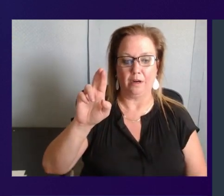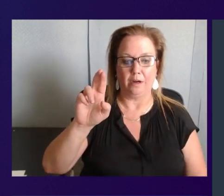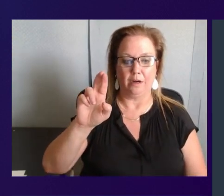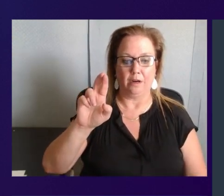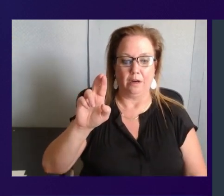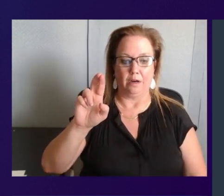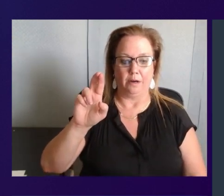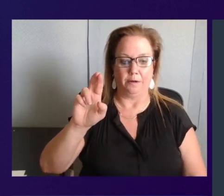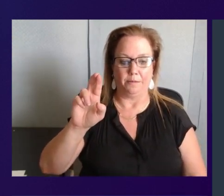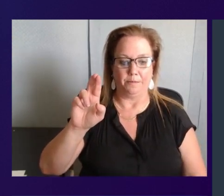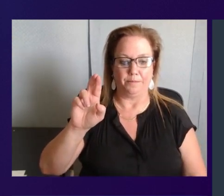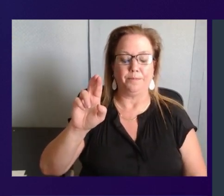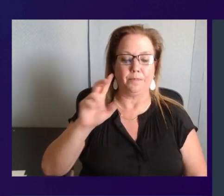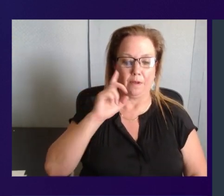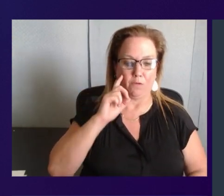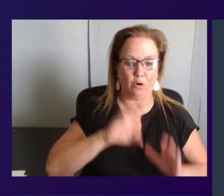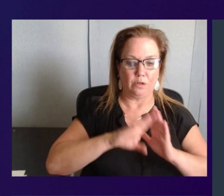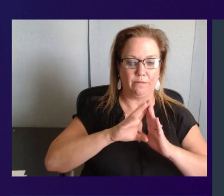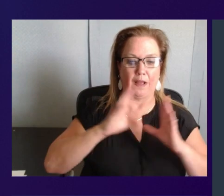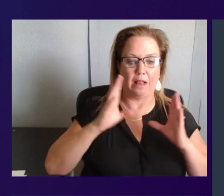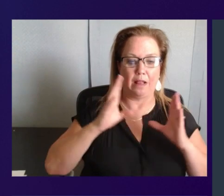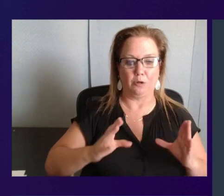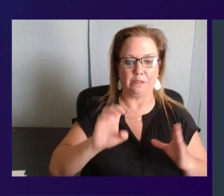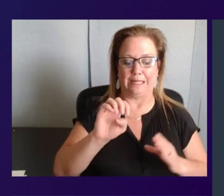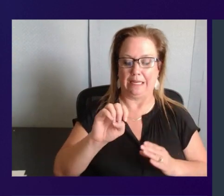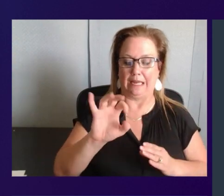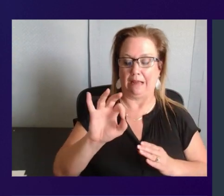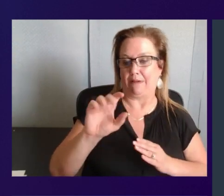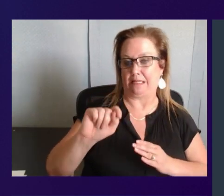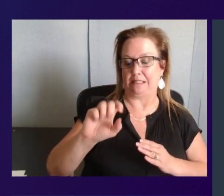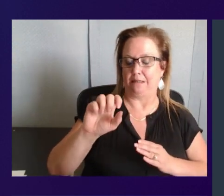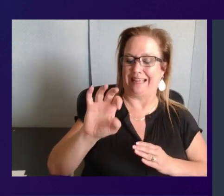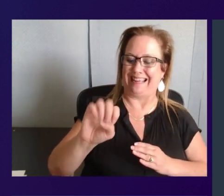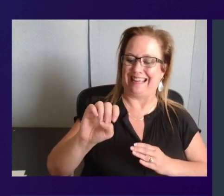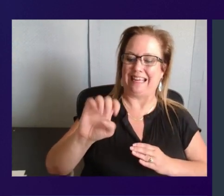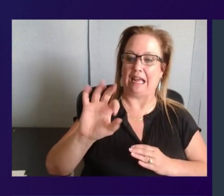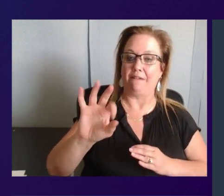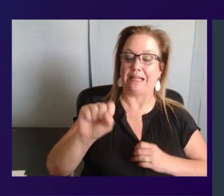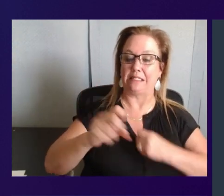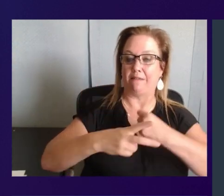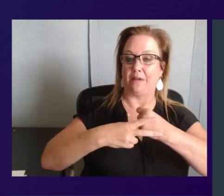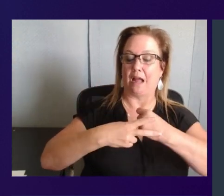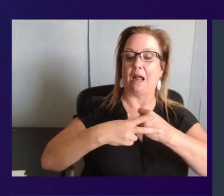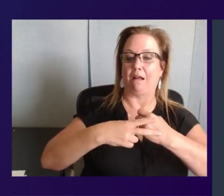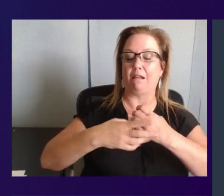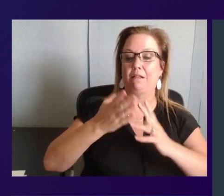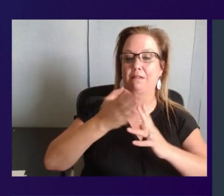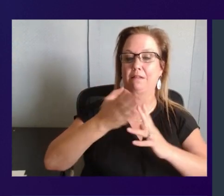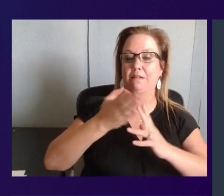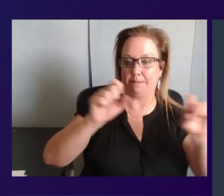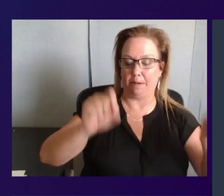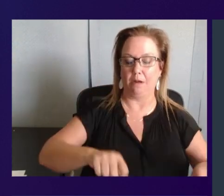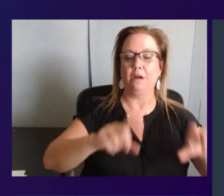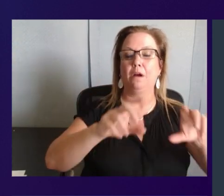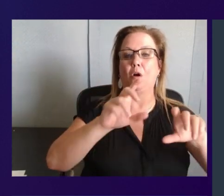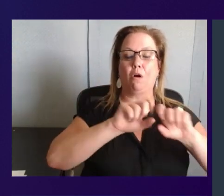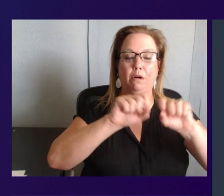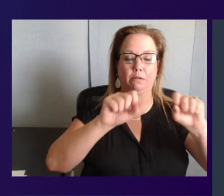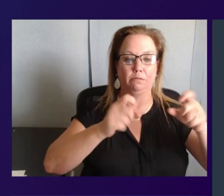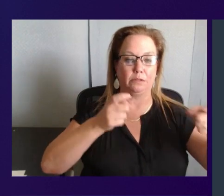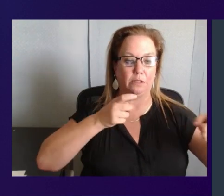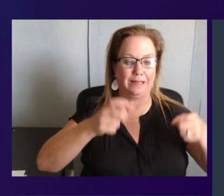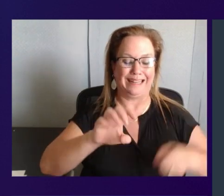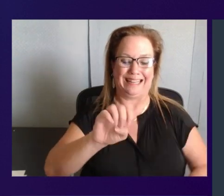it easy for developers to use an EFS file system with their Kubernetes service running on either self-managed Kubernetes on